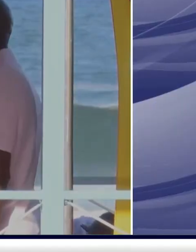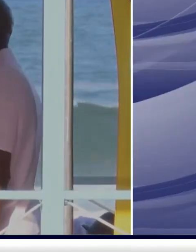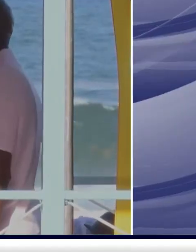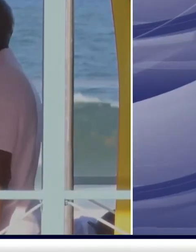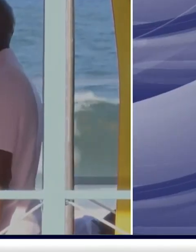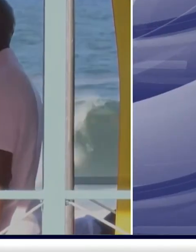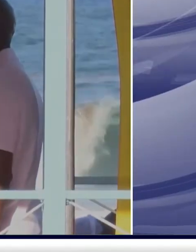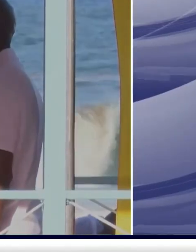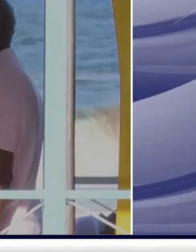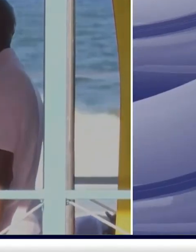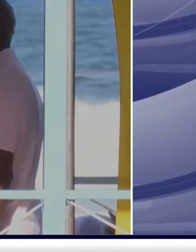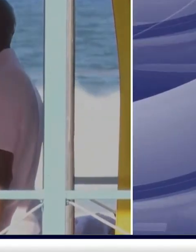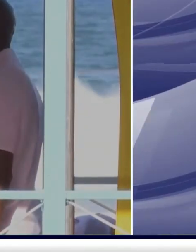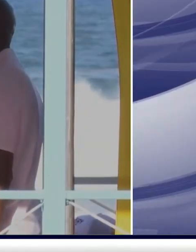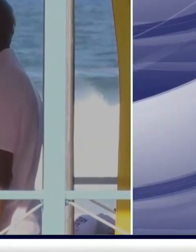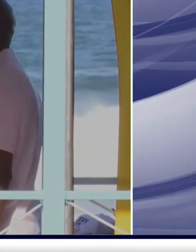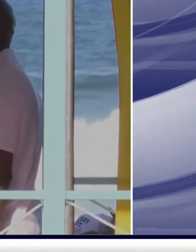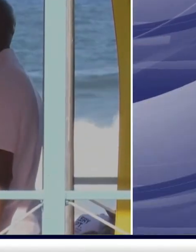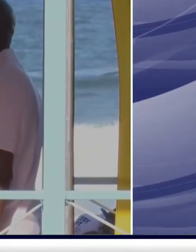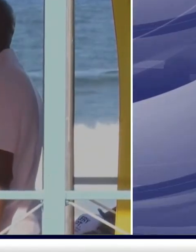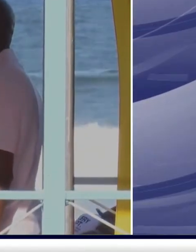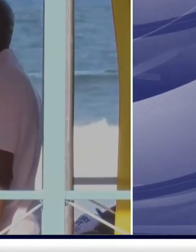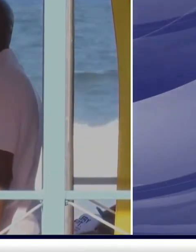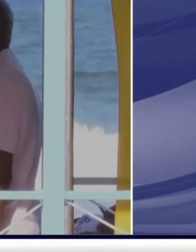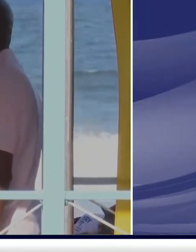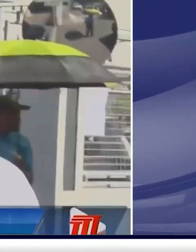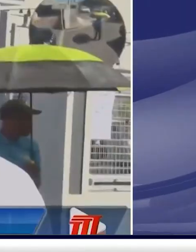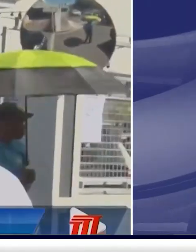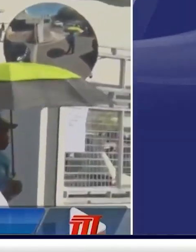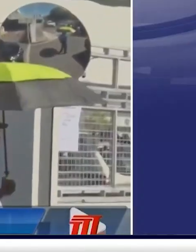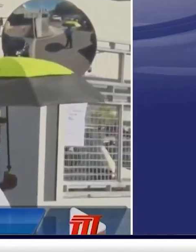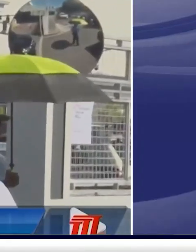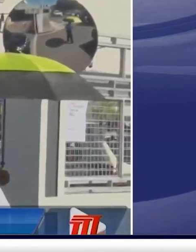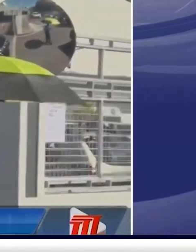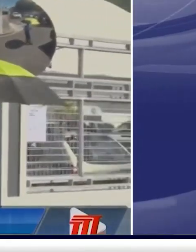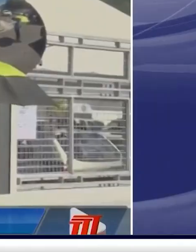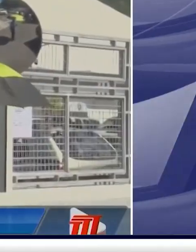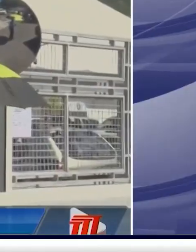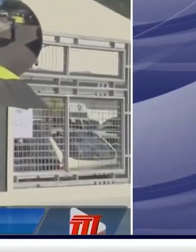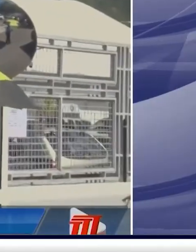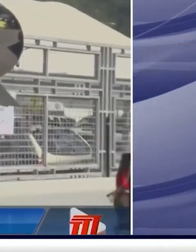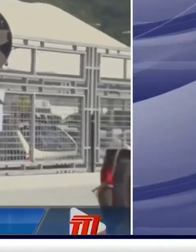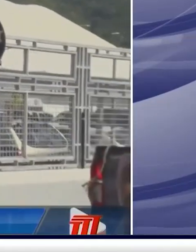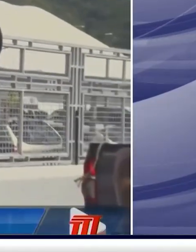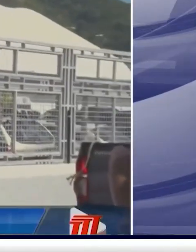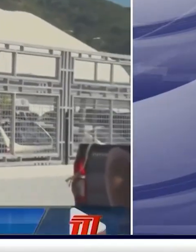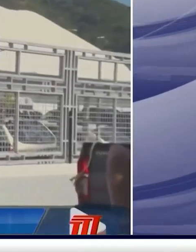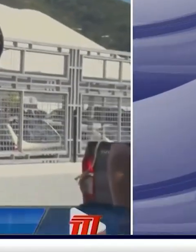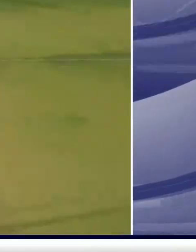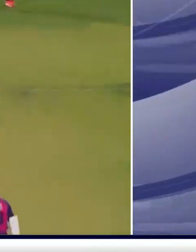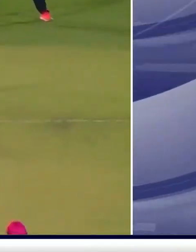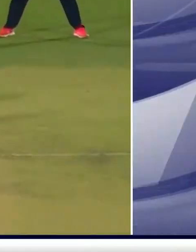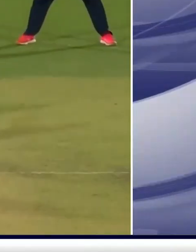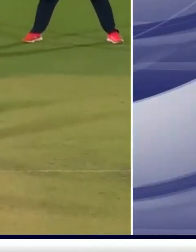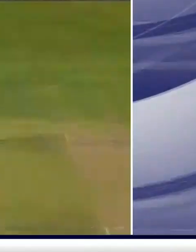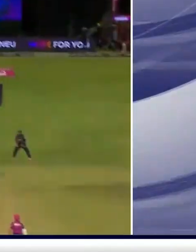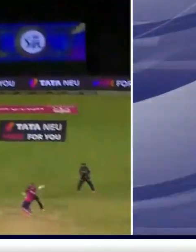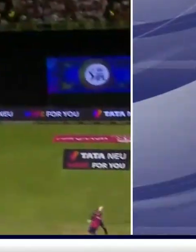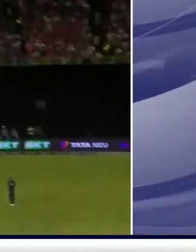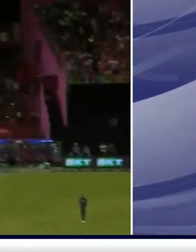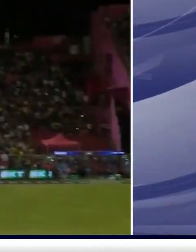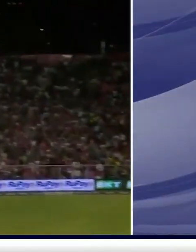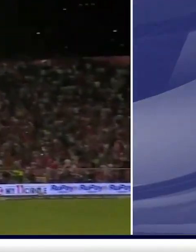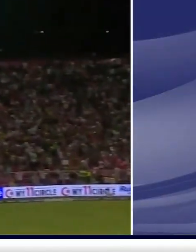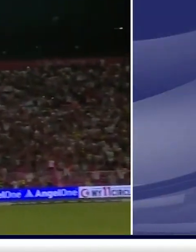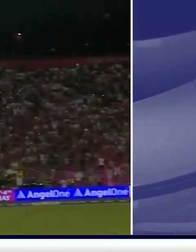alliance is needed between government and the people of Barbados. Polls are now closed in Trinidad. And in sports,